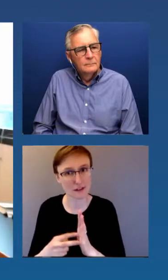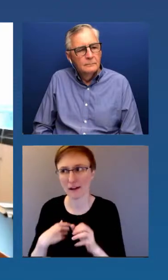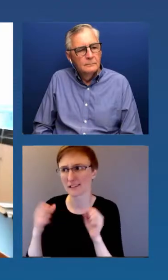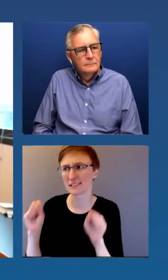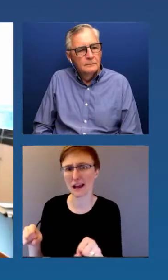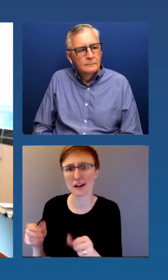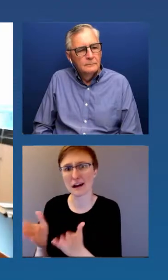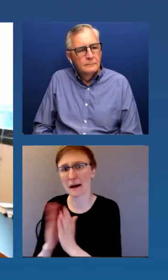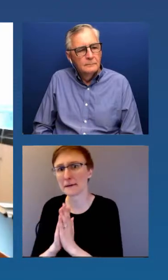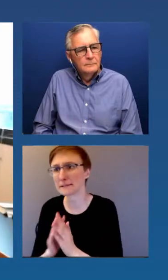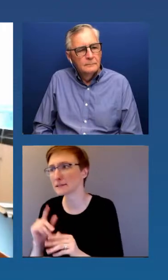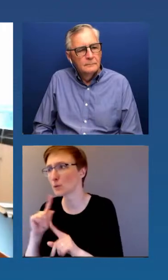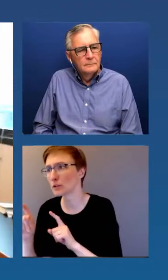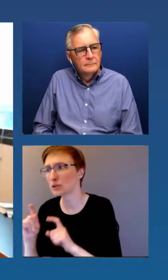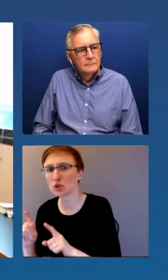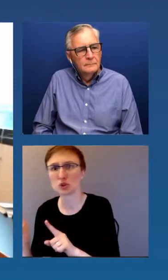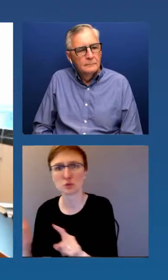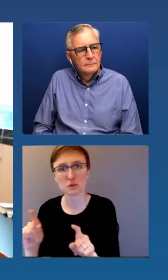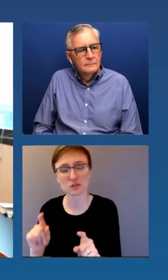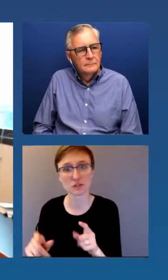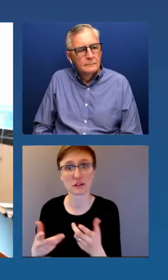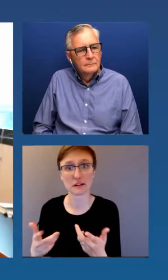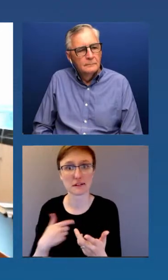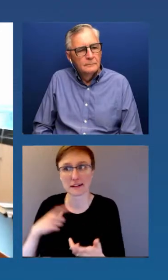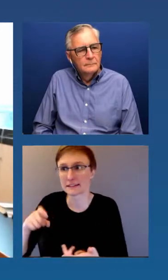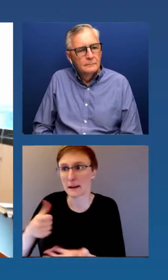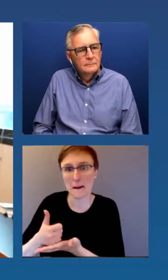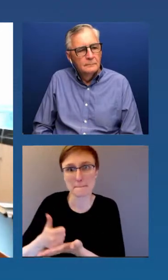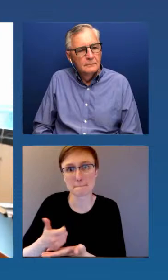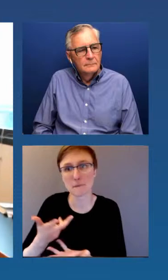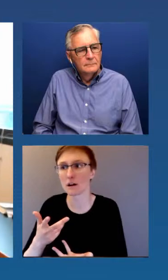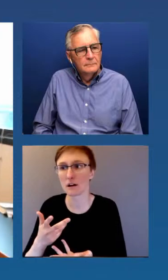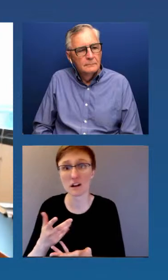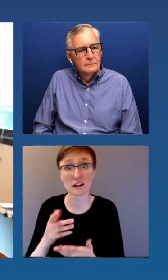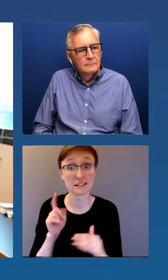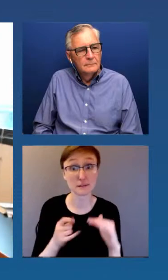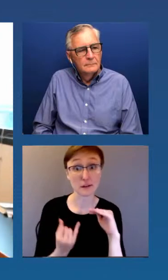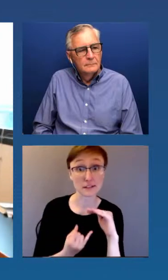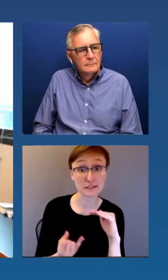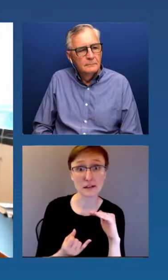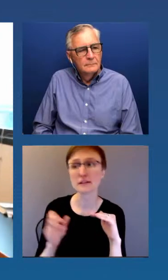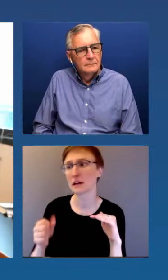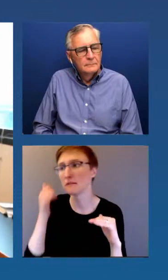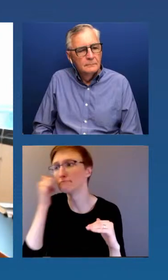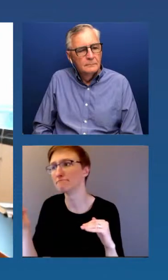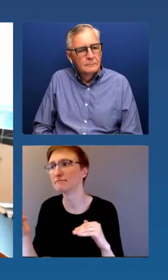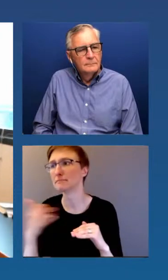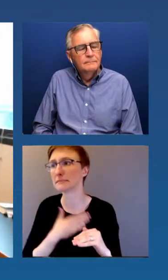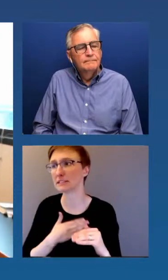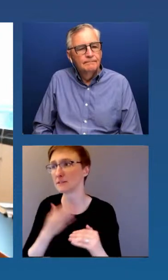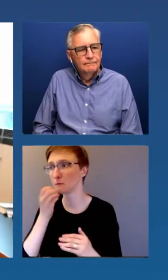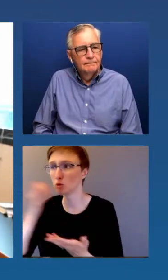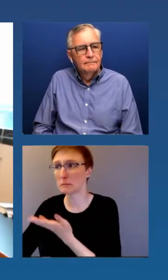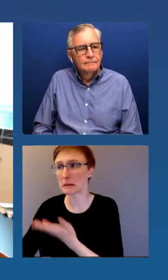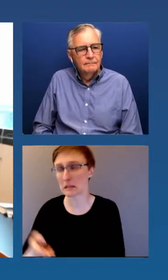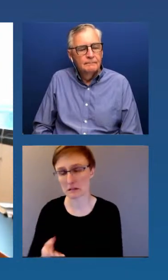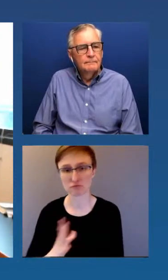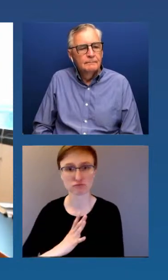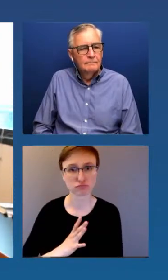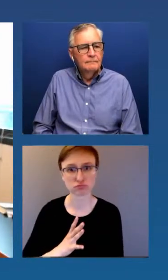can call to deliver food to my house, or if I had to isolate. That is not the case for people who are